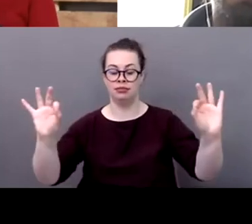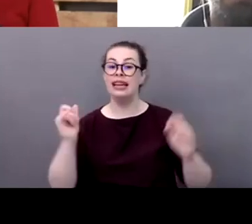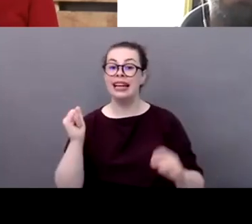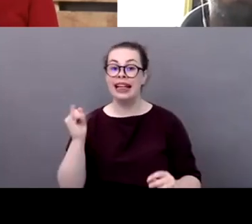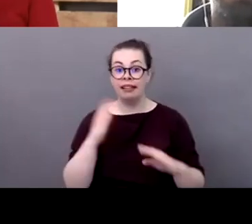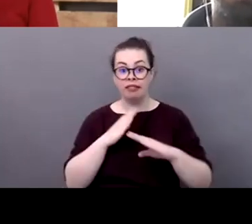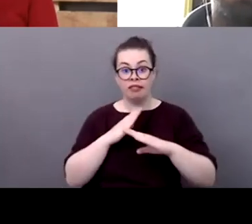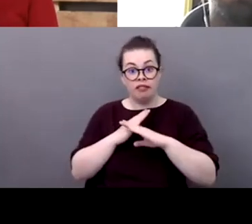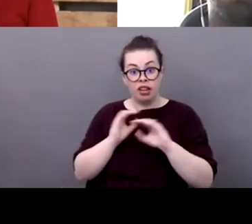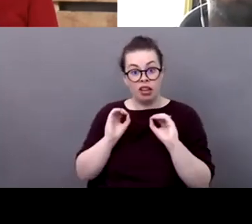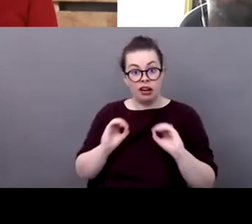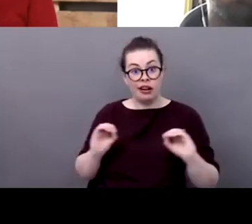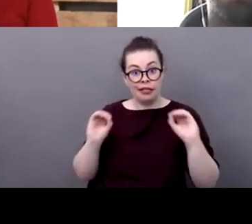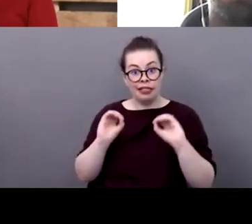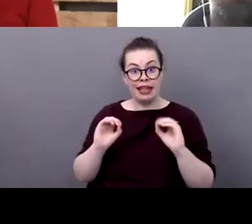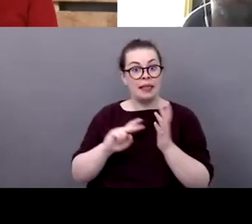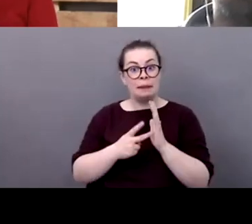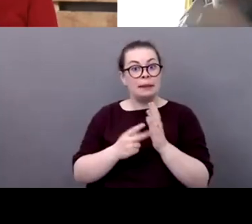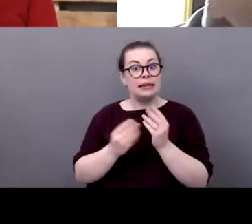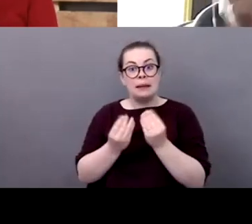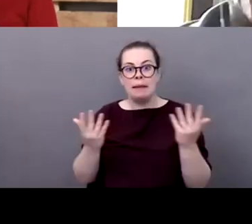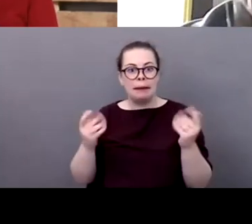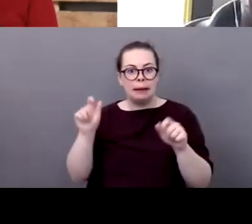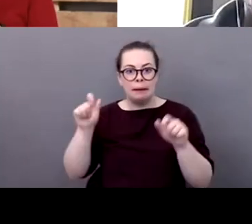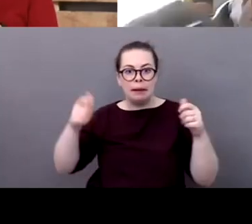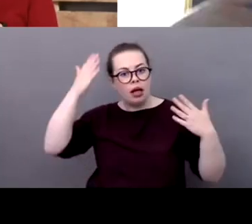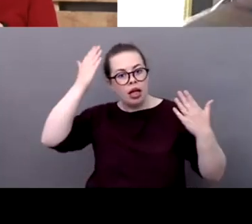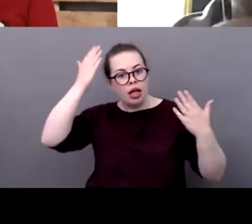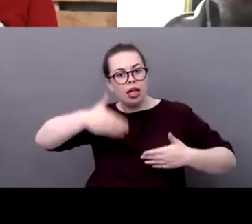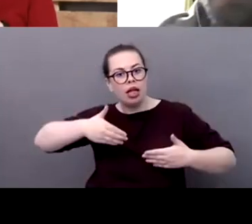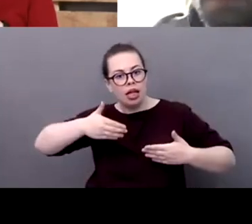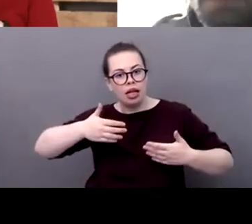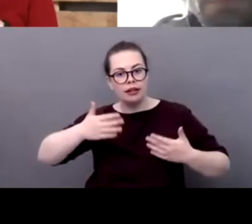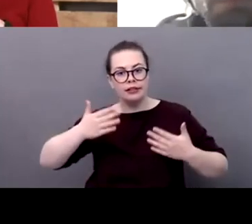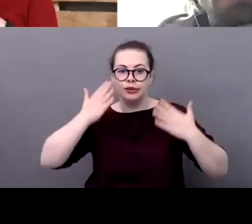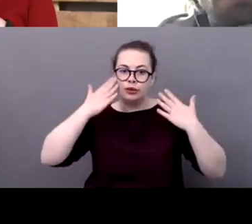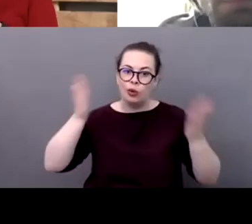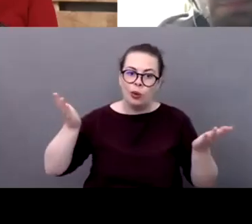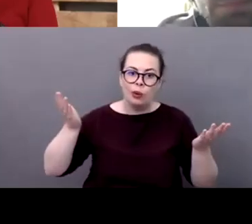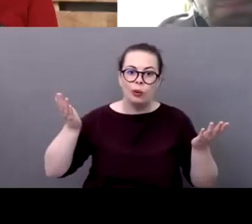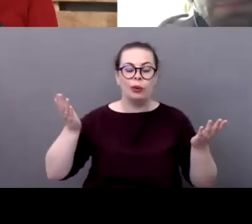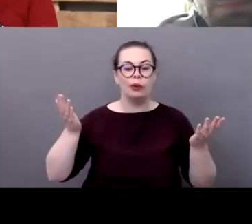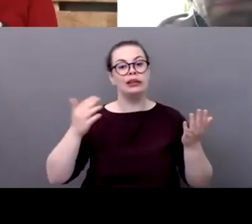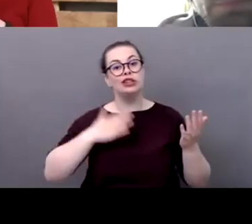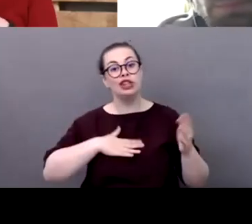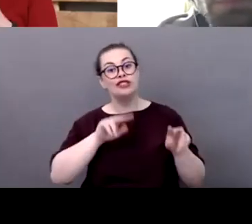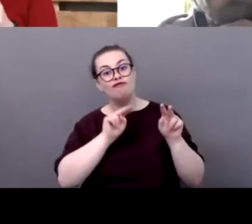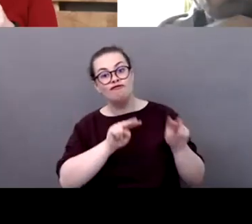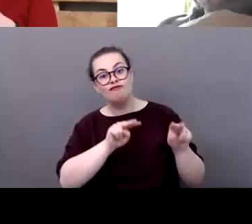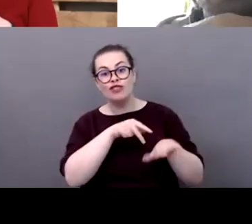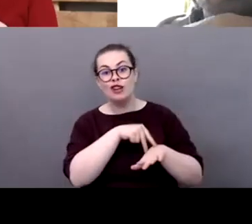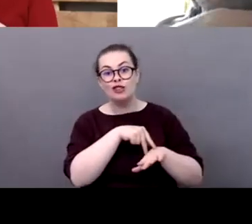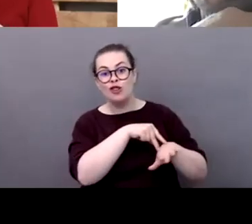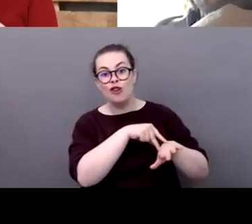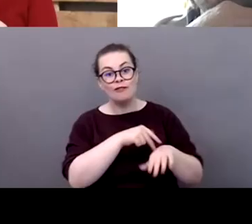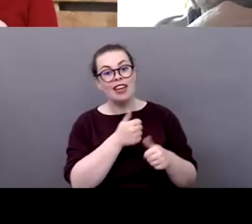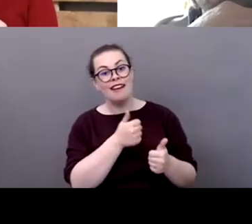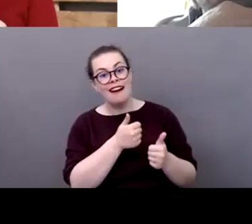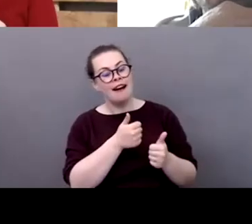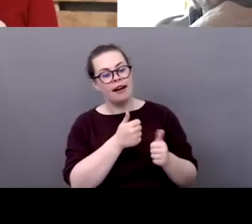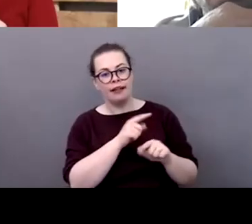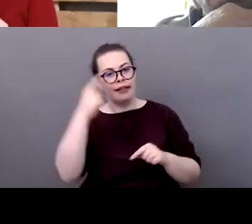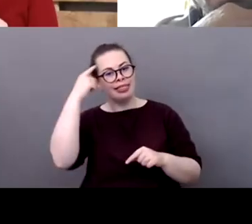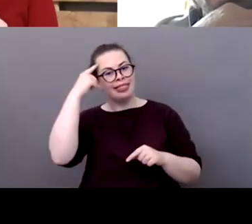engaged perhaps in environmental messages through just their interest in surfing or a particular sport is